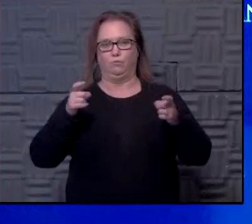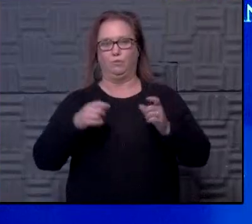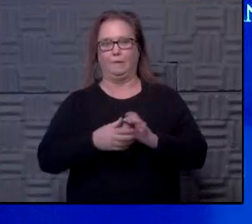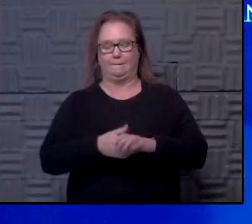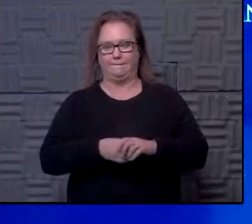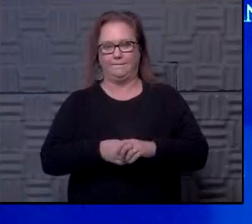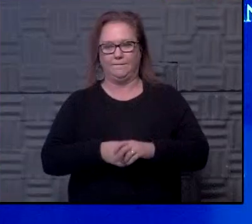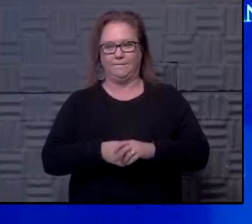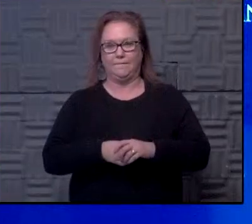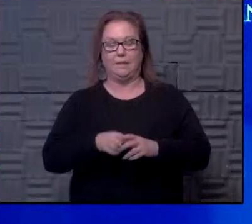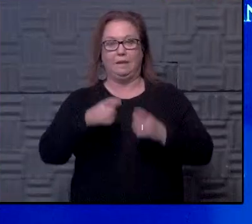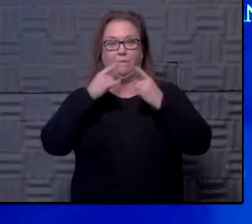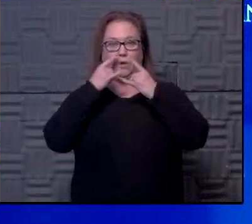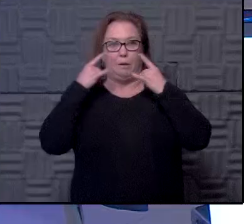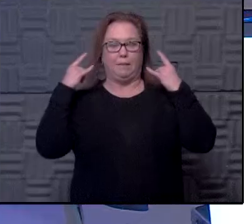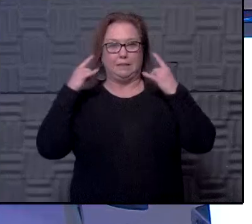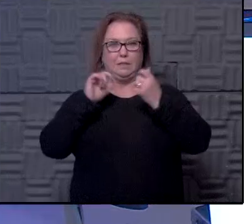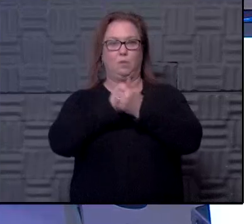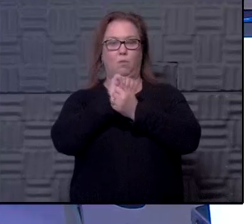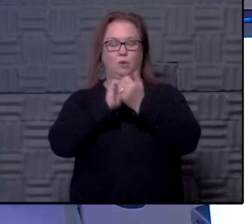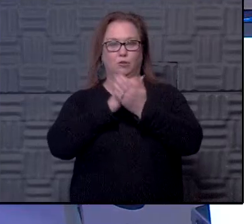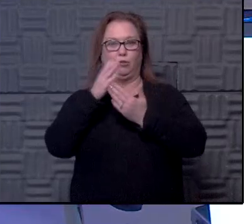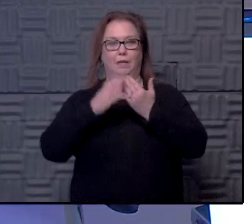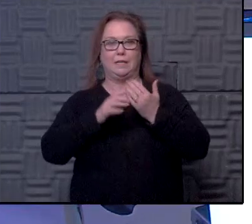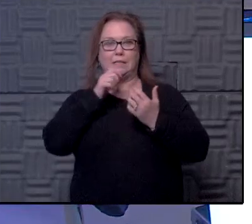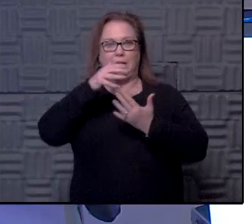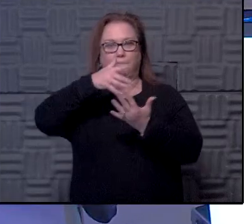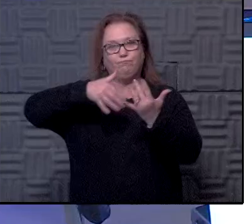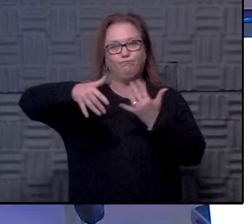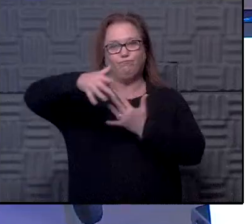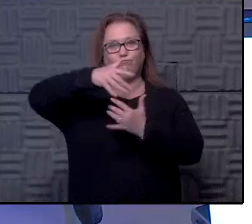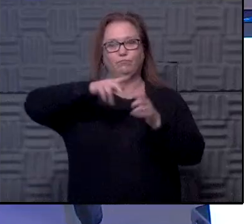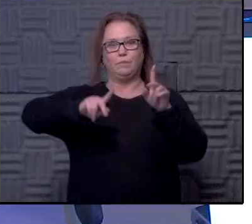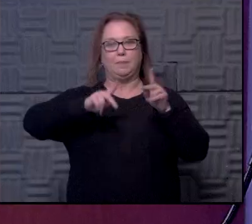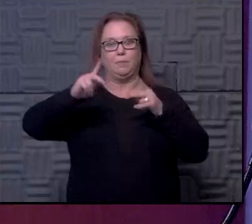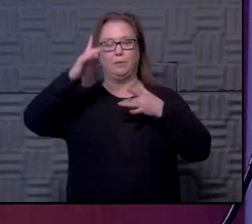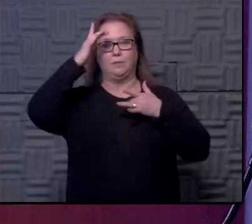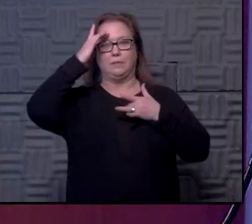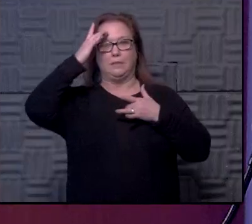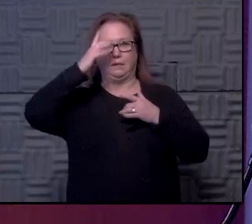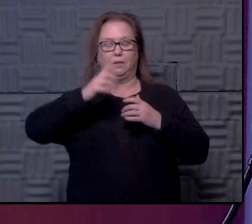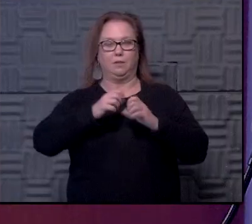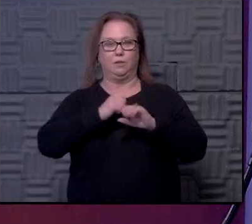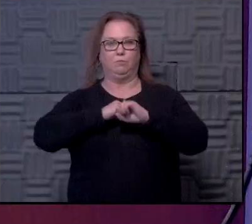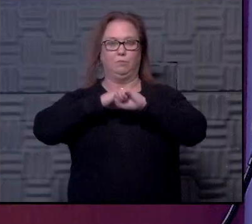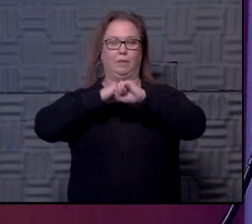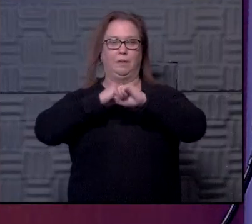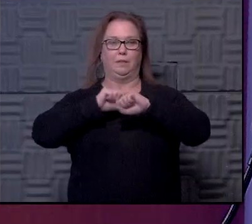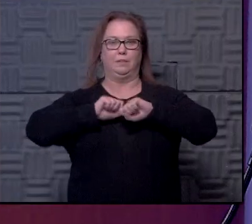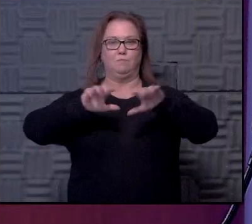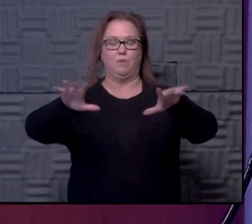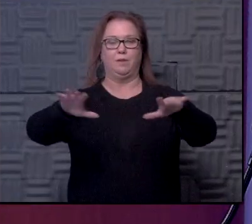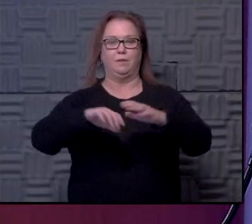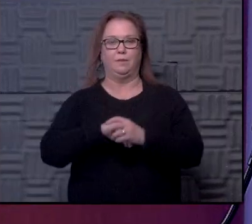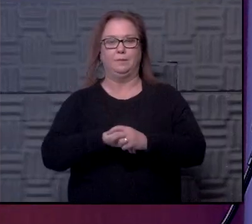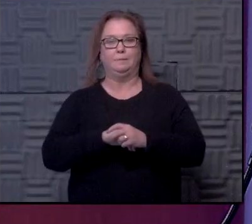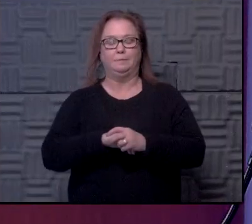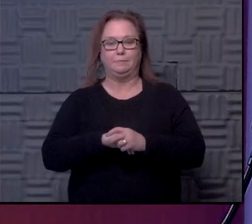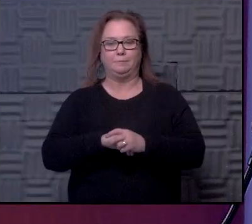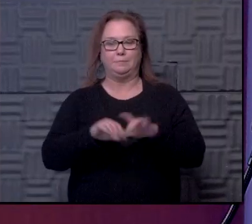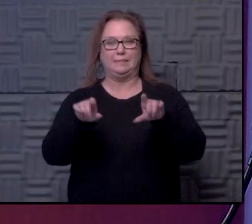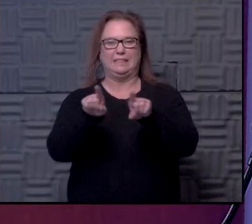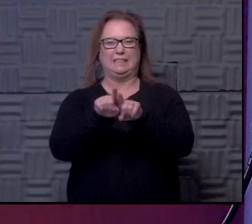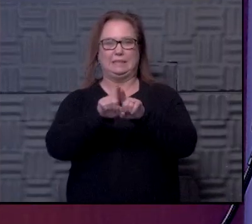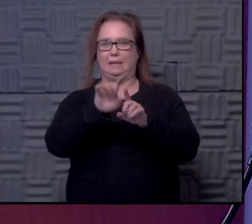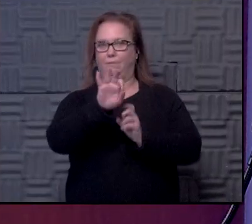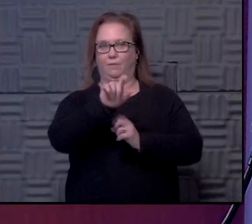know? That's right. If you're masking, good hand hygiene, not coming around folks whenever you are ill, you're going to prevent the spread. And those are the same things that